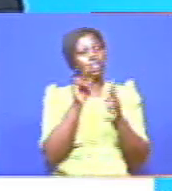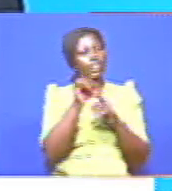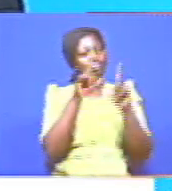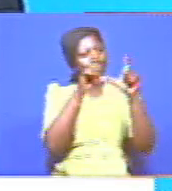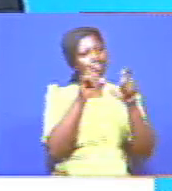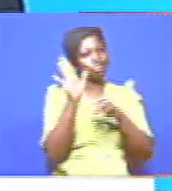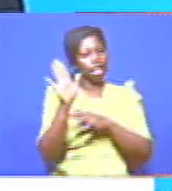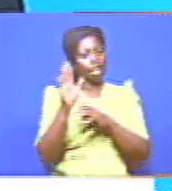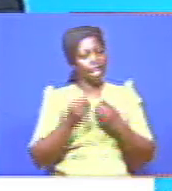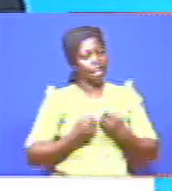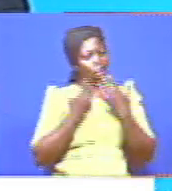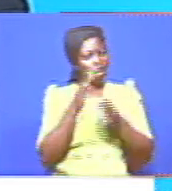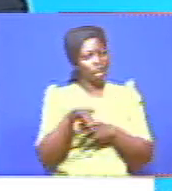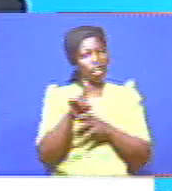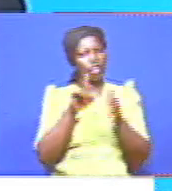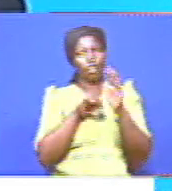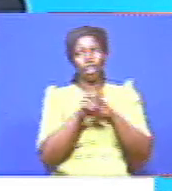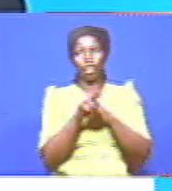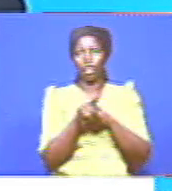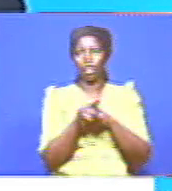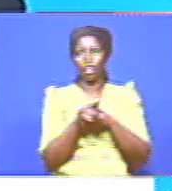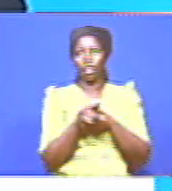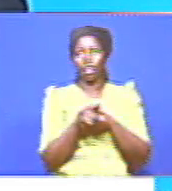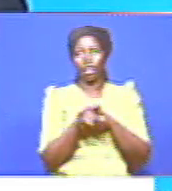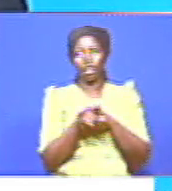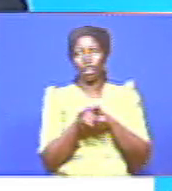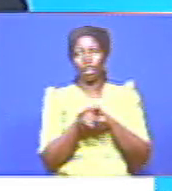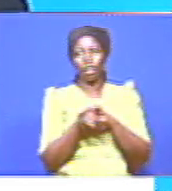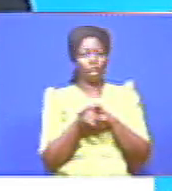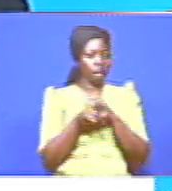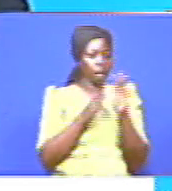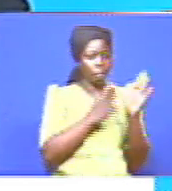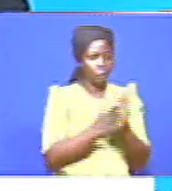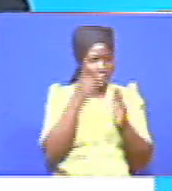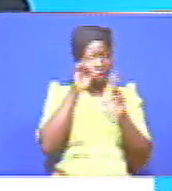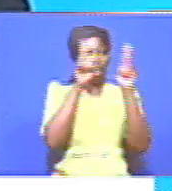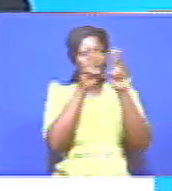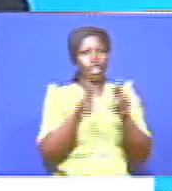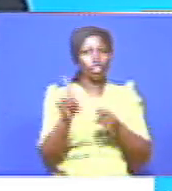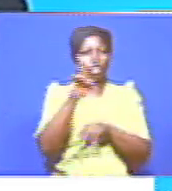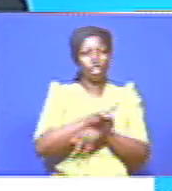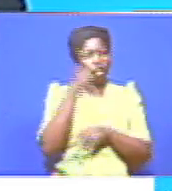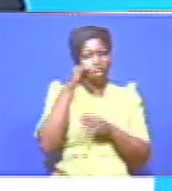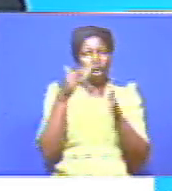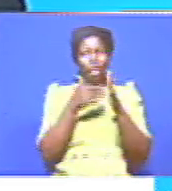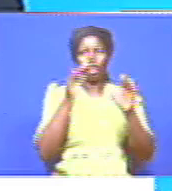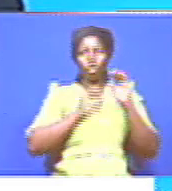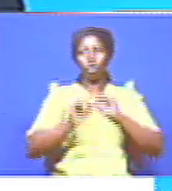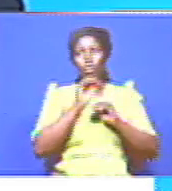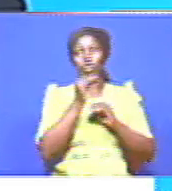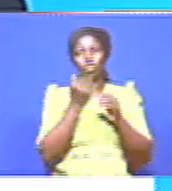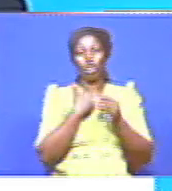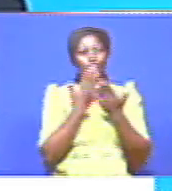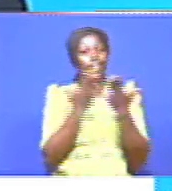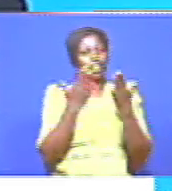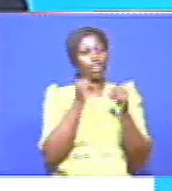yourself in the run-up to the International Day for Anti-Corruption. Okay. Right? Is there anything you would like that's